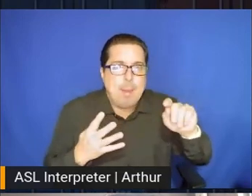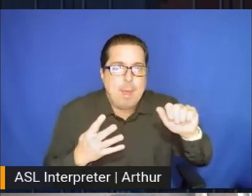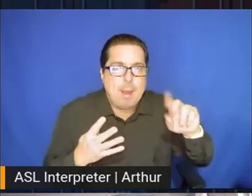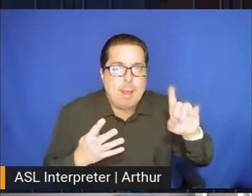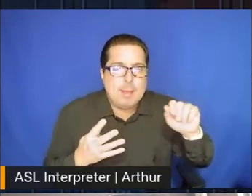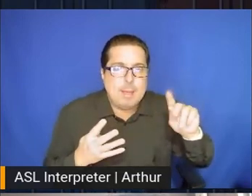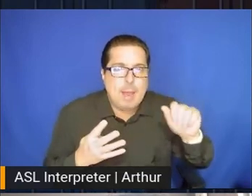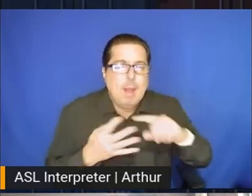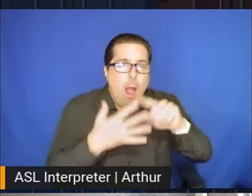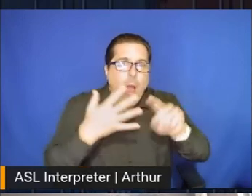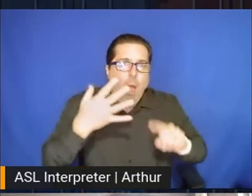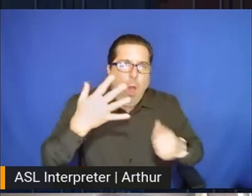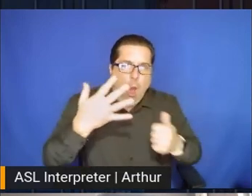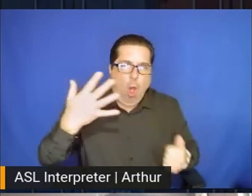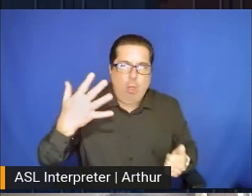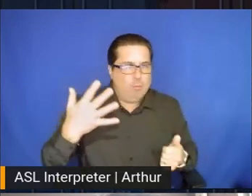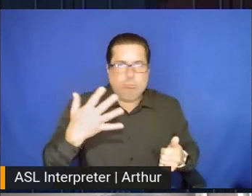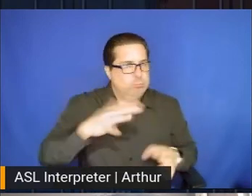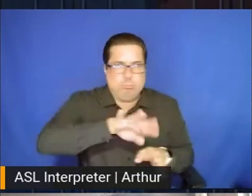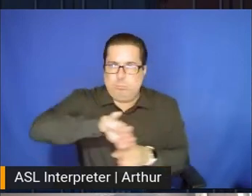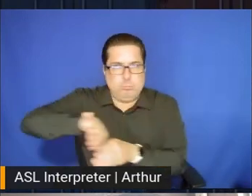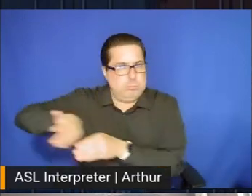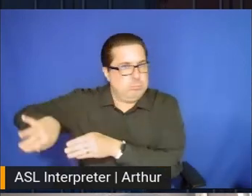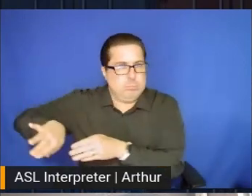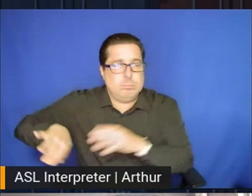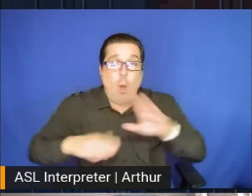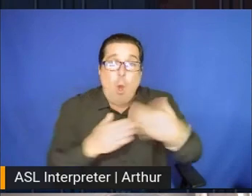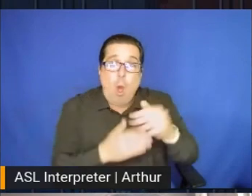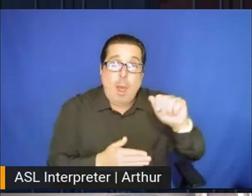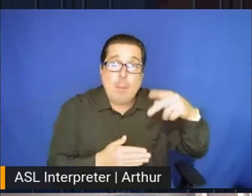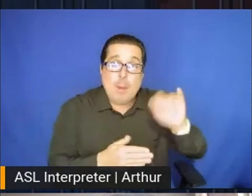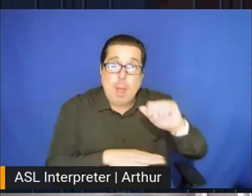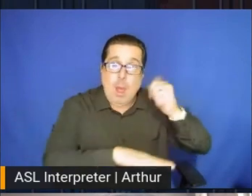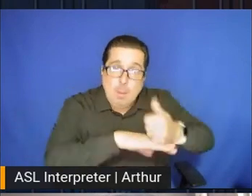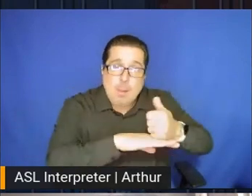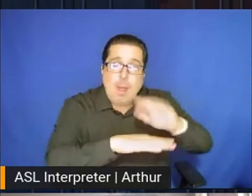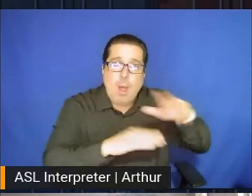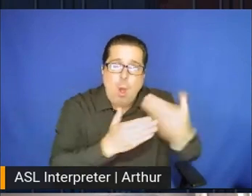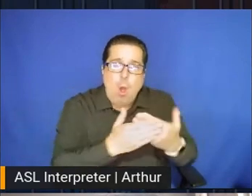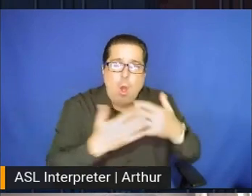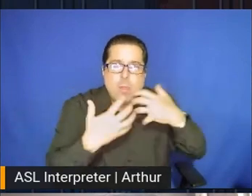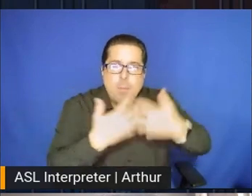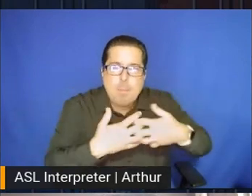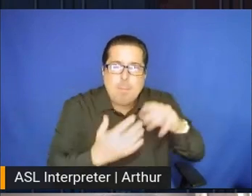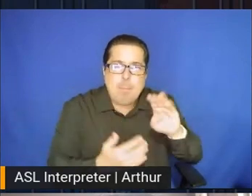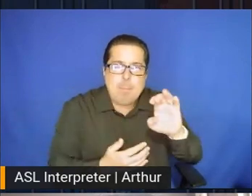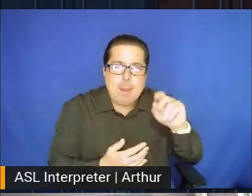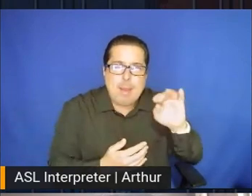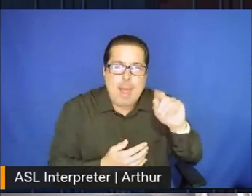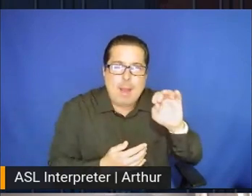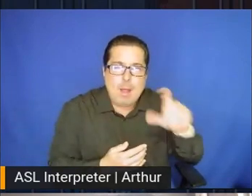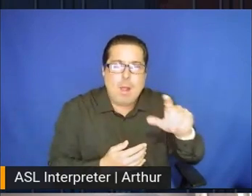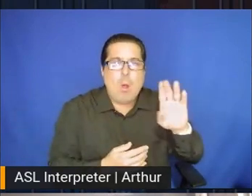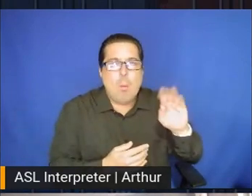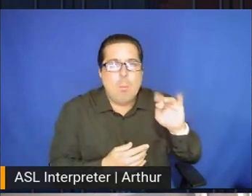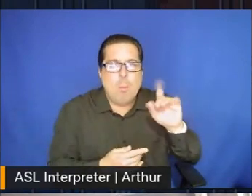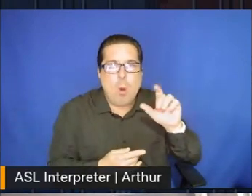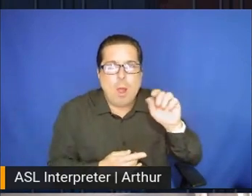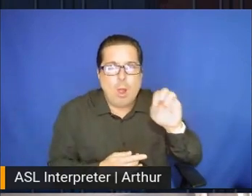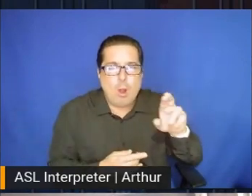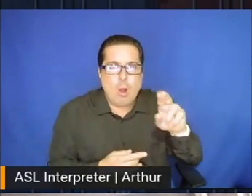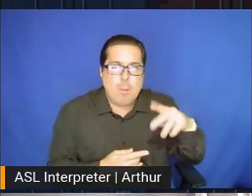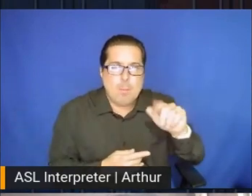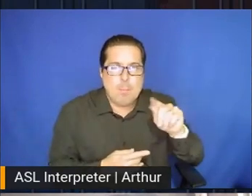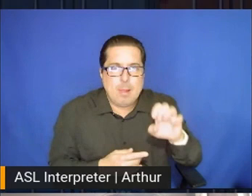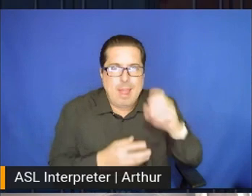Our APIs basically implement all that kind of mechanical boilerplate implementation for you. So on